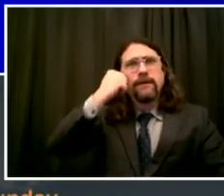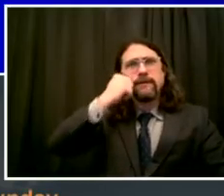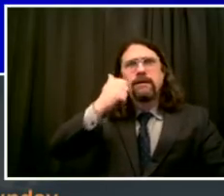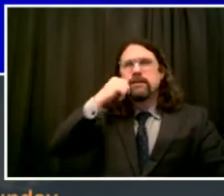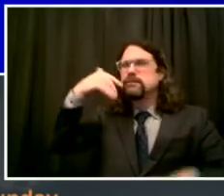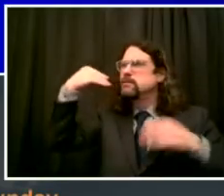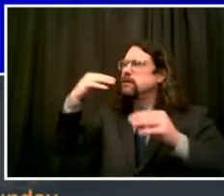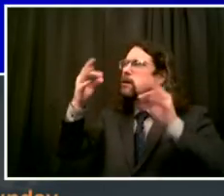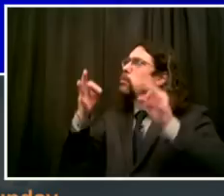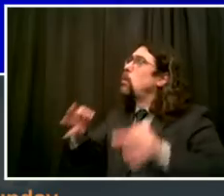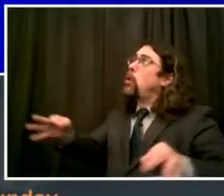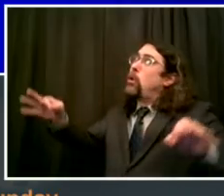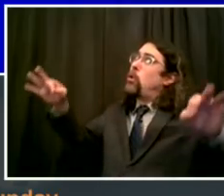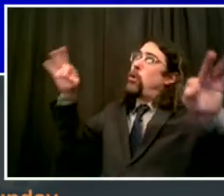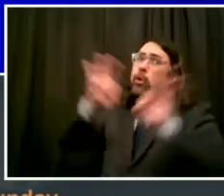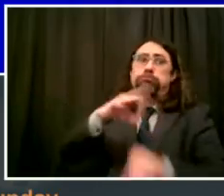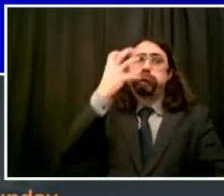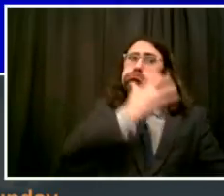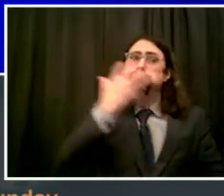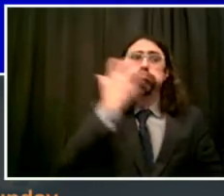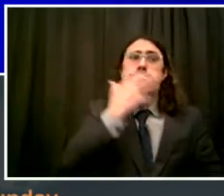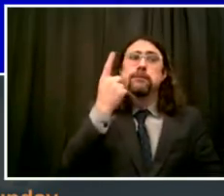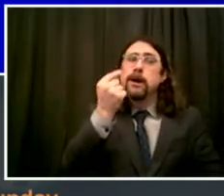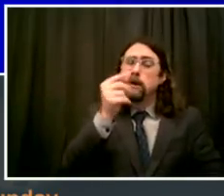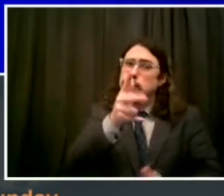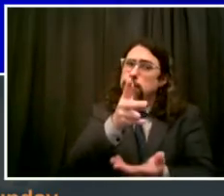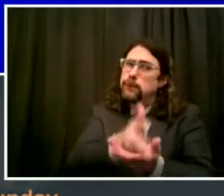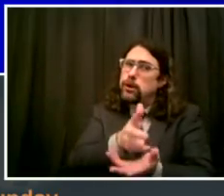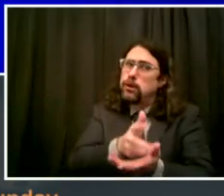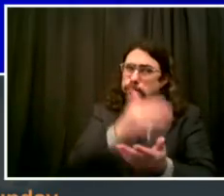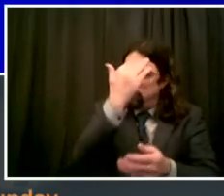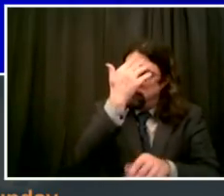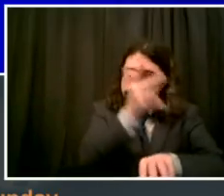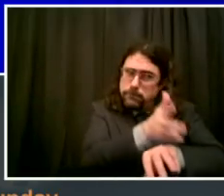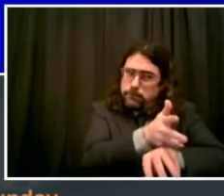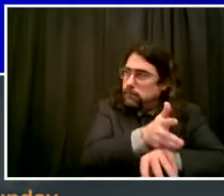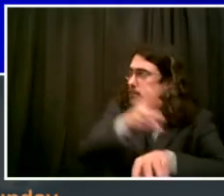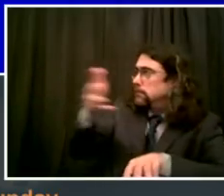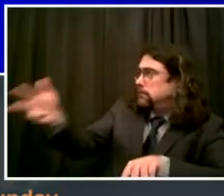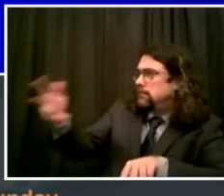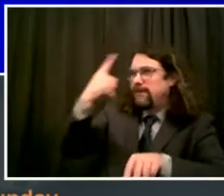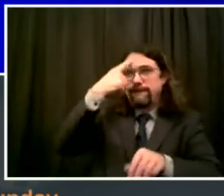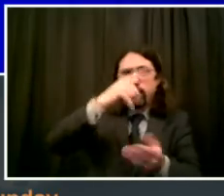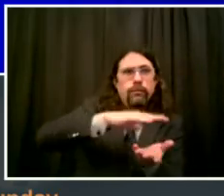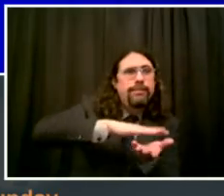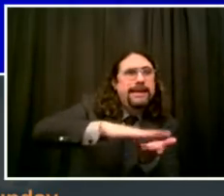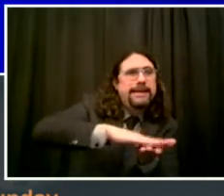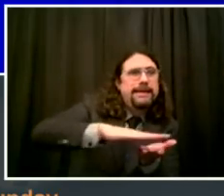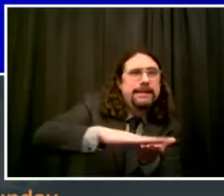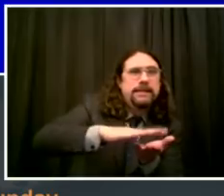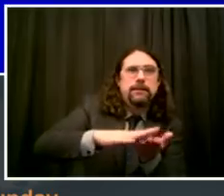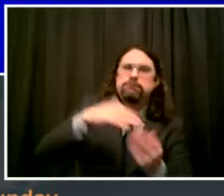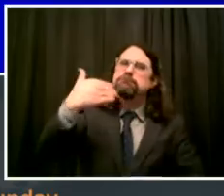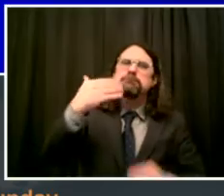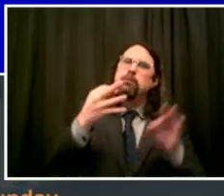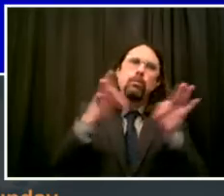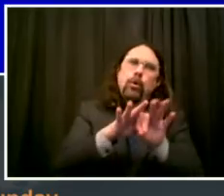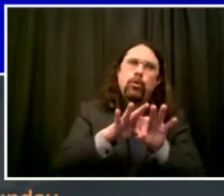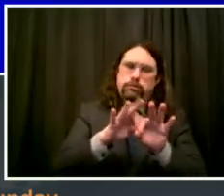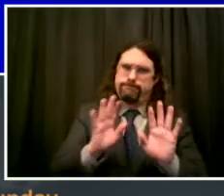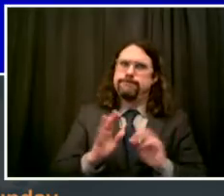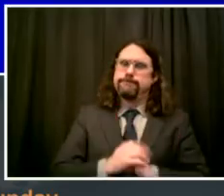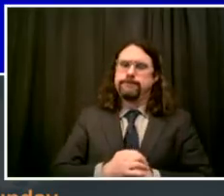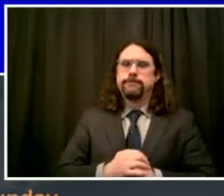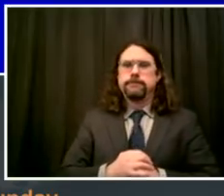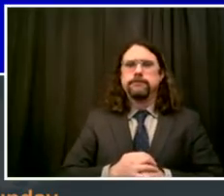Yorkers. So alternate side parking, we've been suspending it quite a bit, obviously given